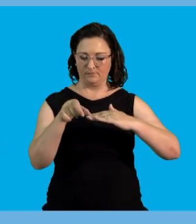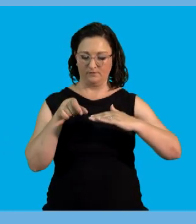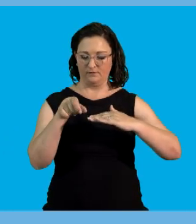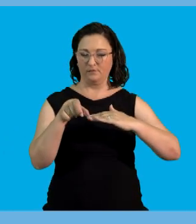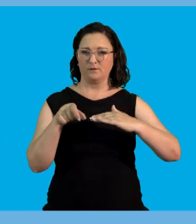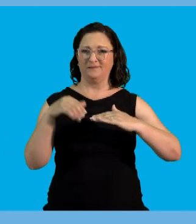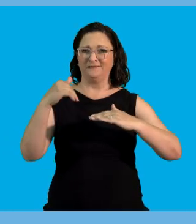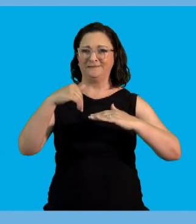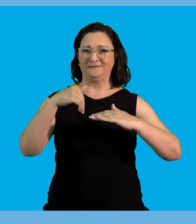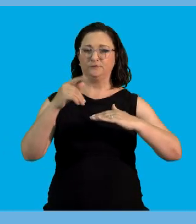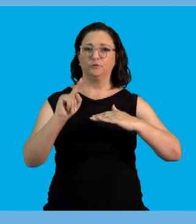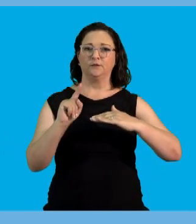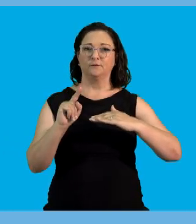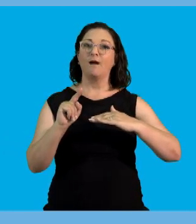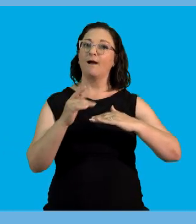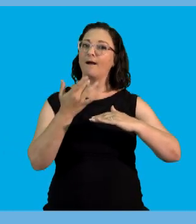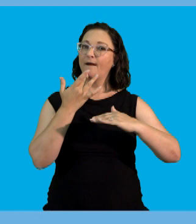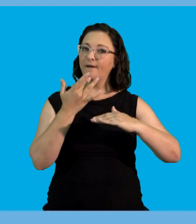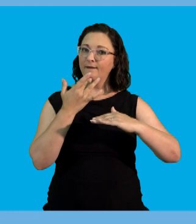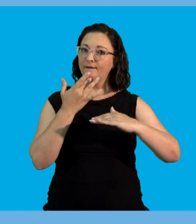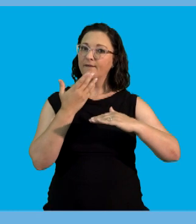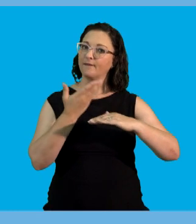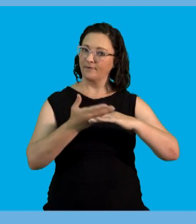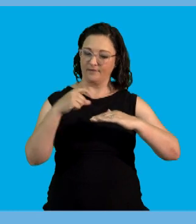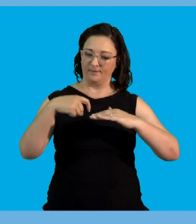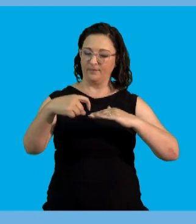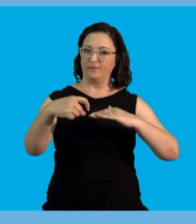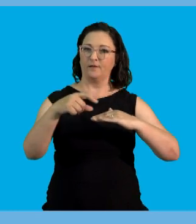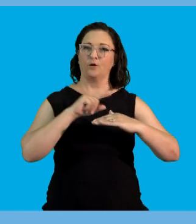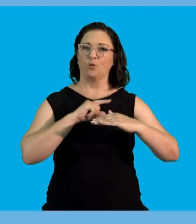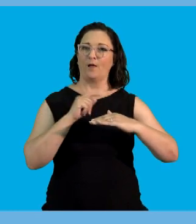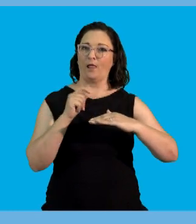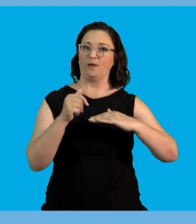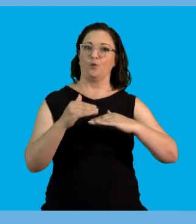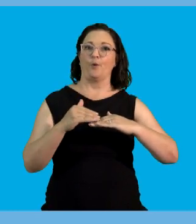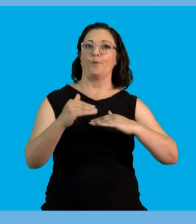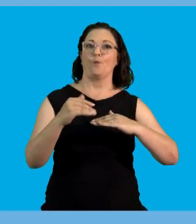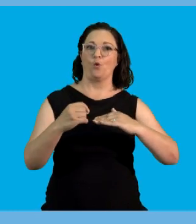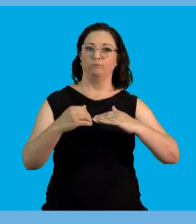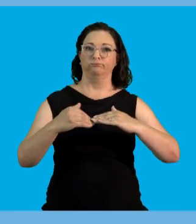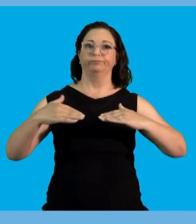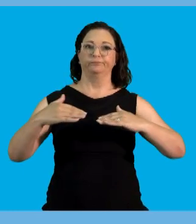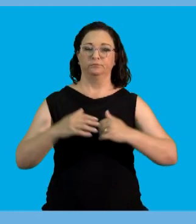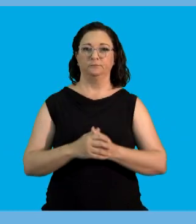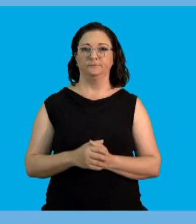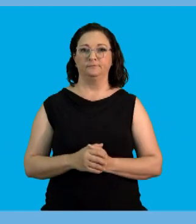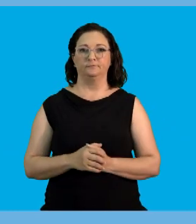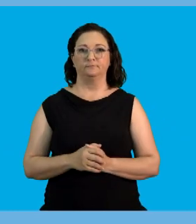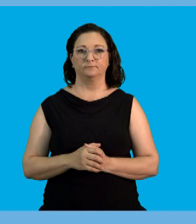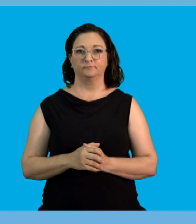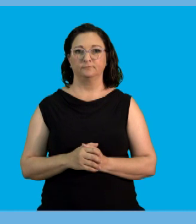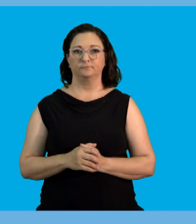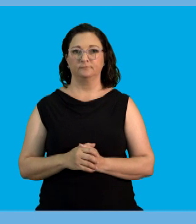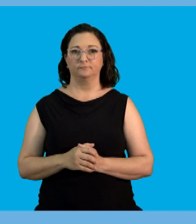to use to reinforce our concrete would be the iron, because its expansion is slightly above the concrete.